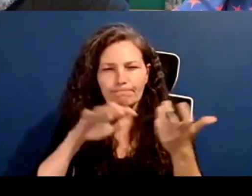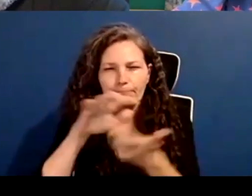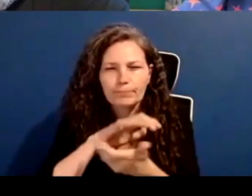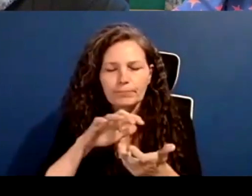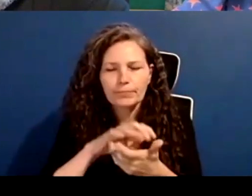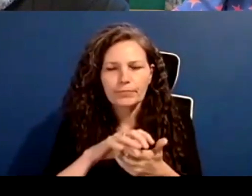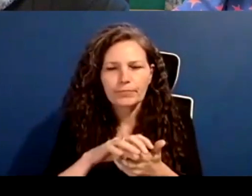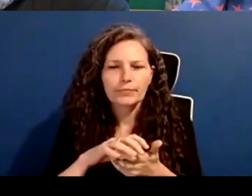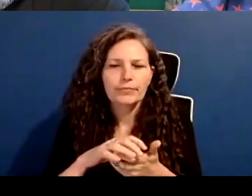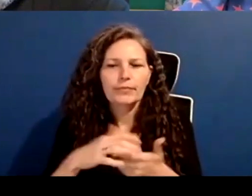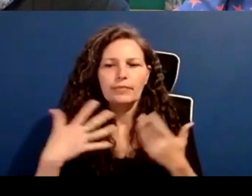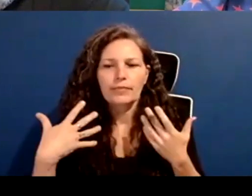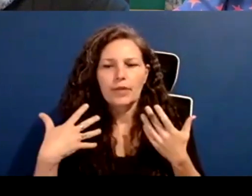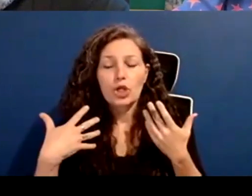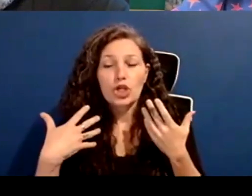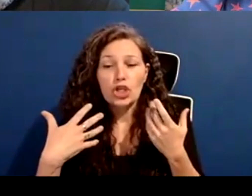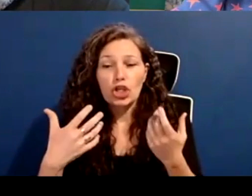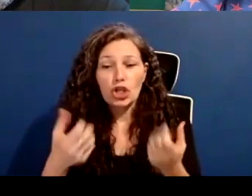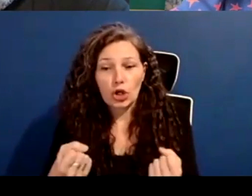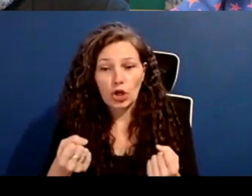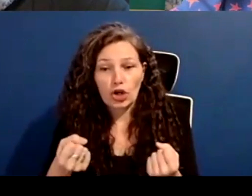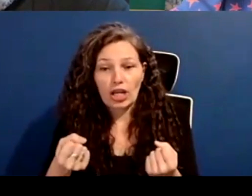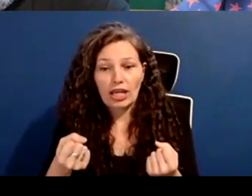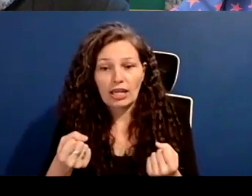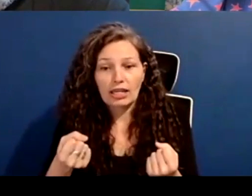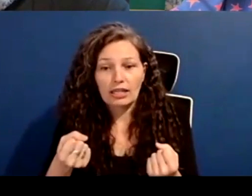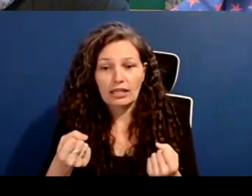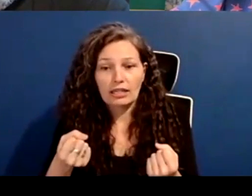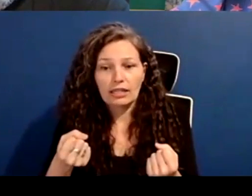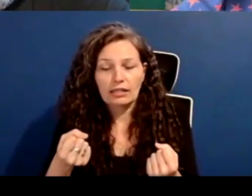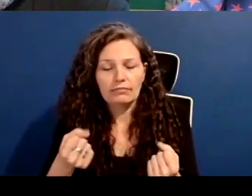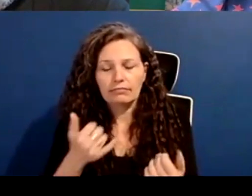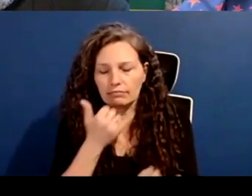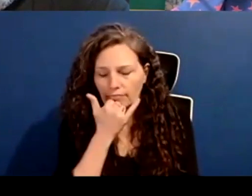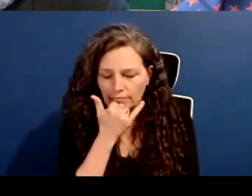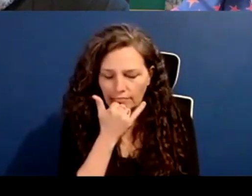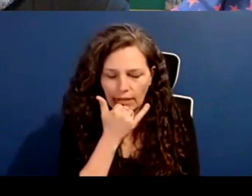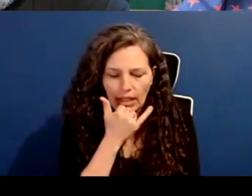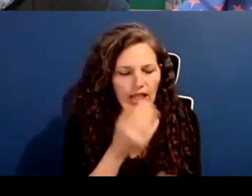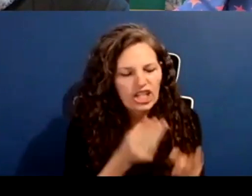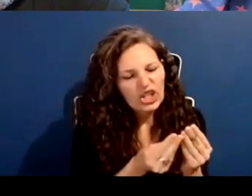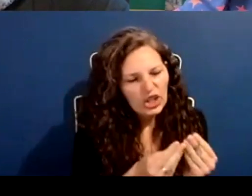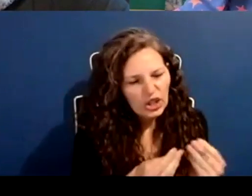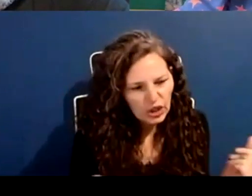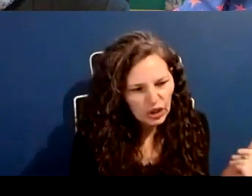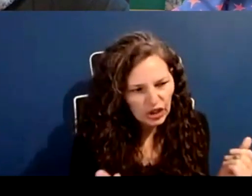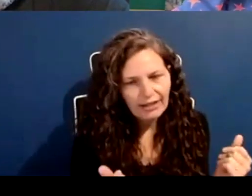physical process. It's individual. It's usually